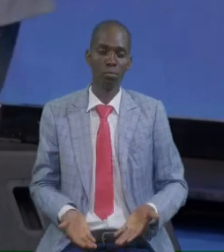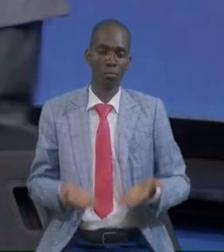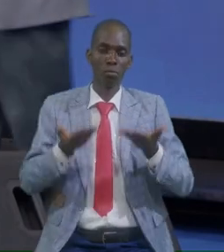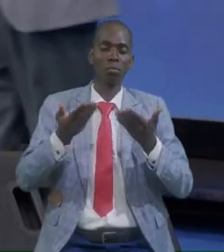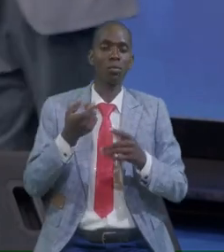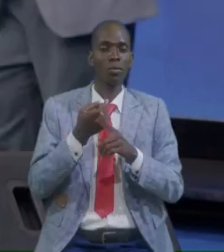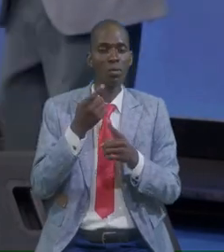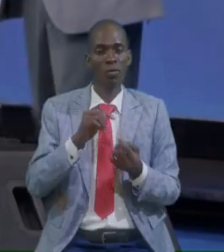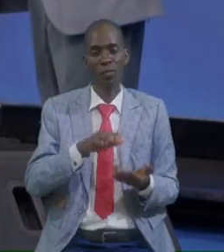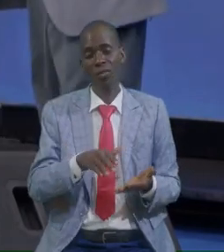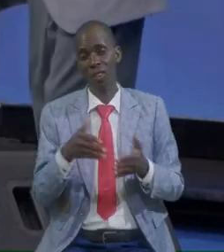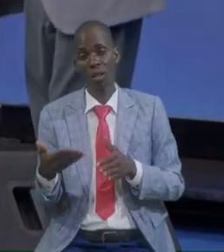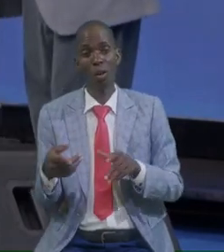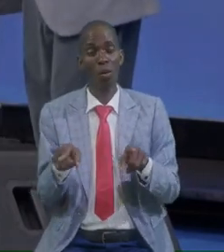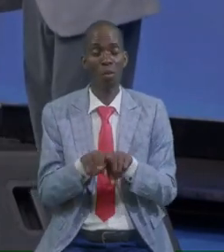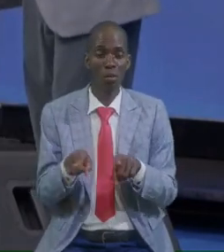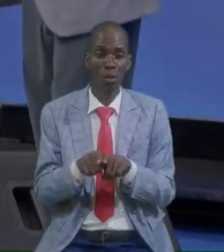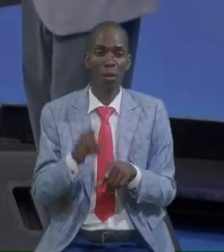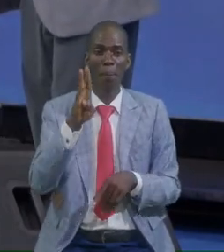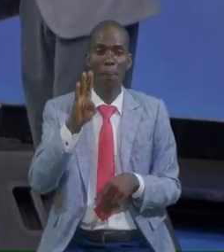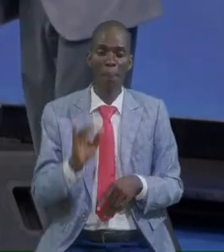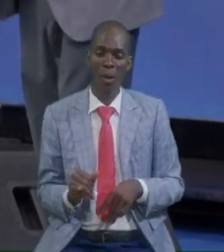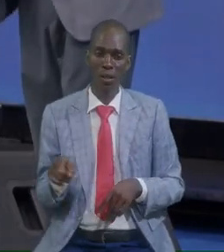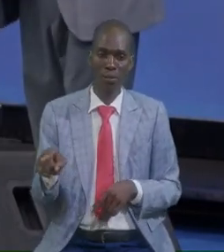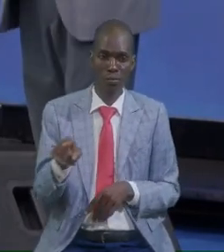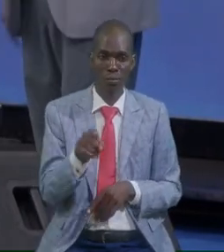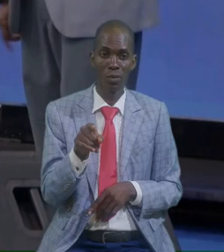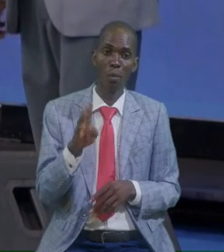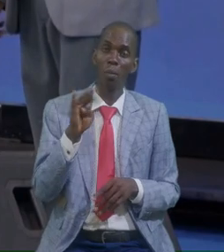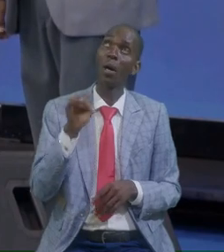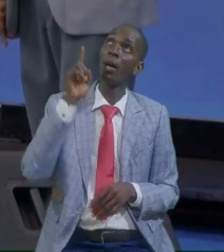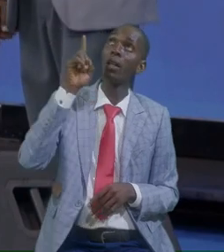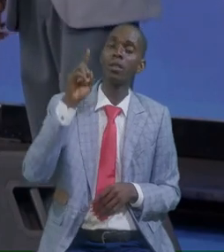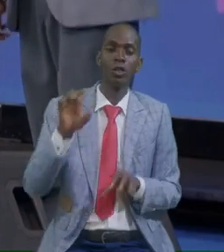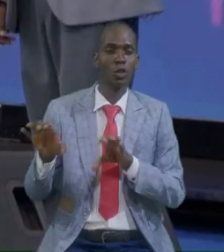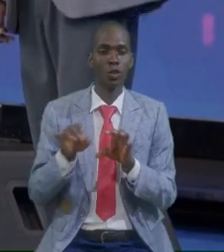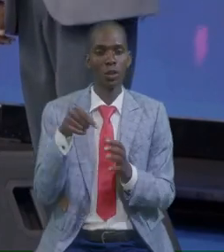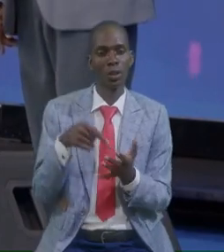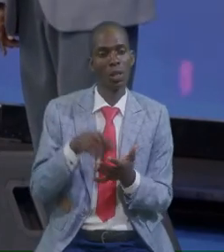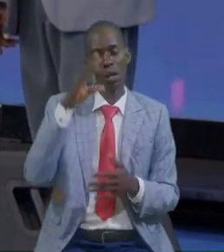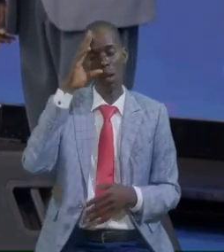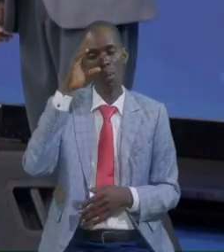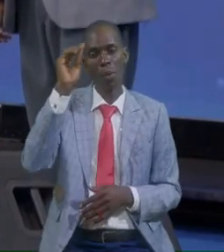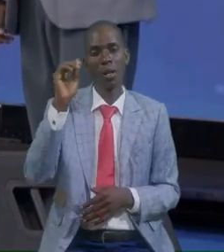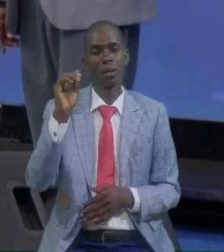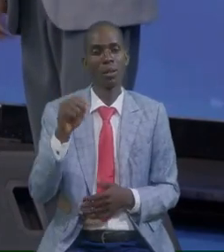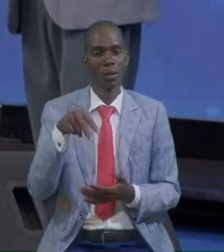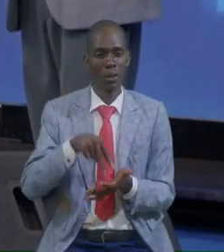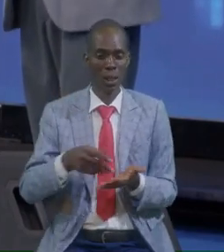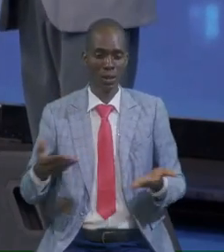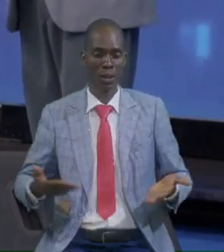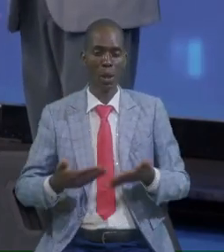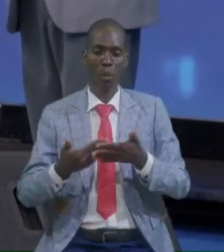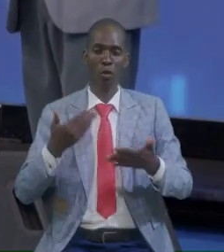dead, even by him does this man stand here before